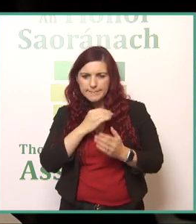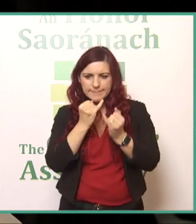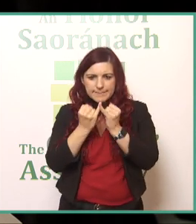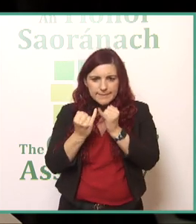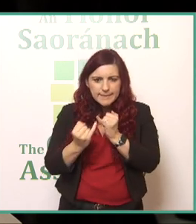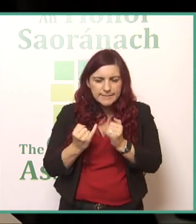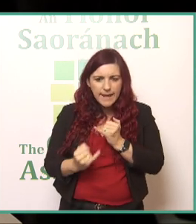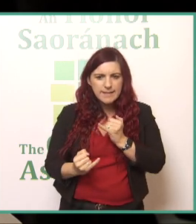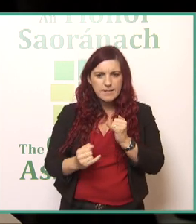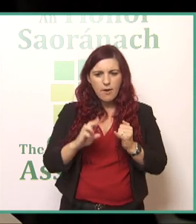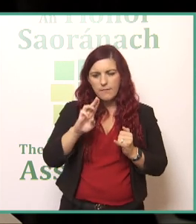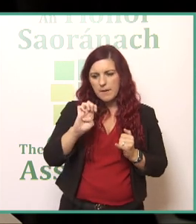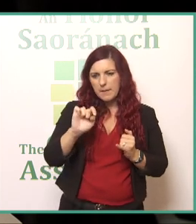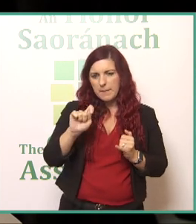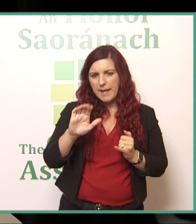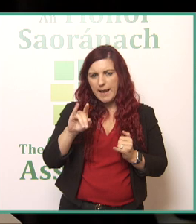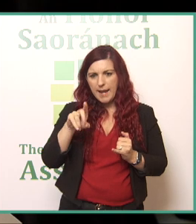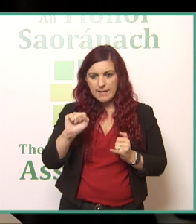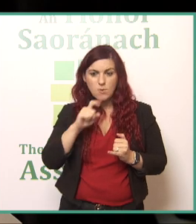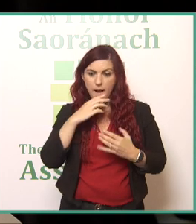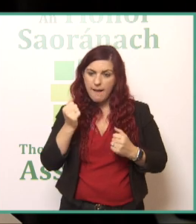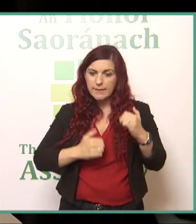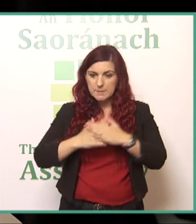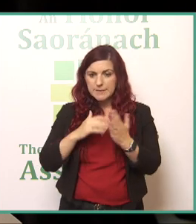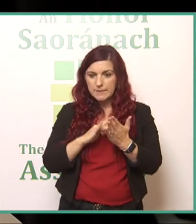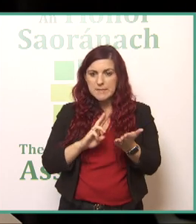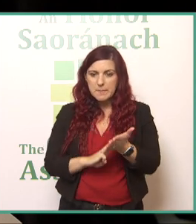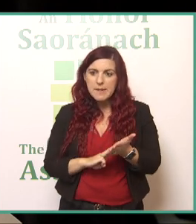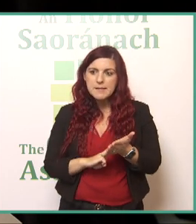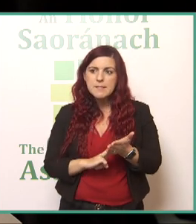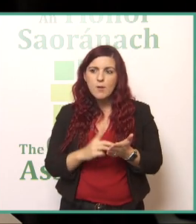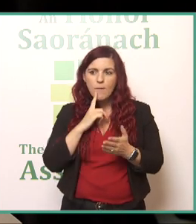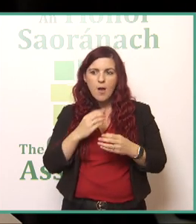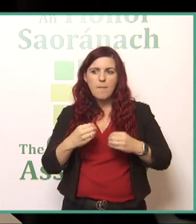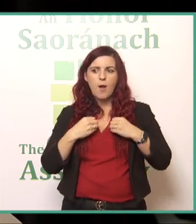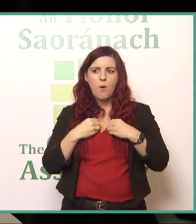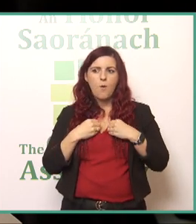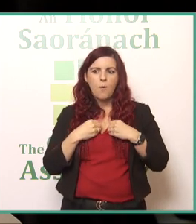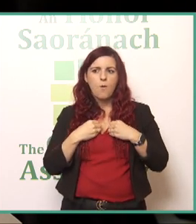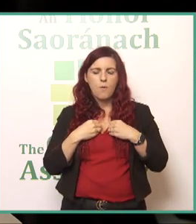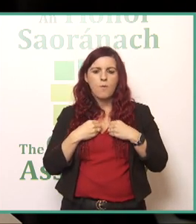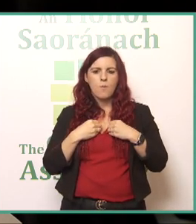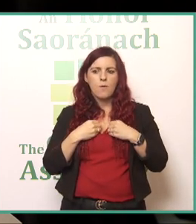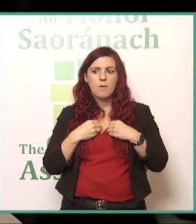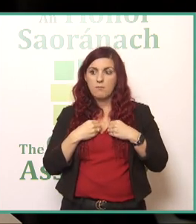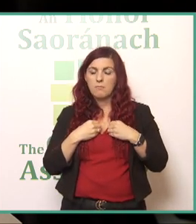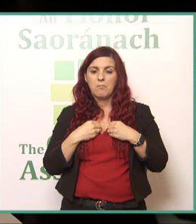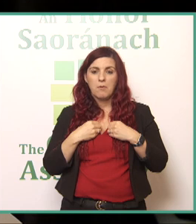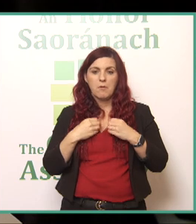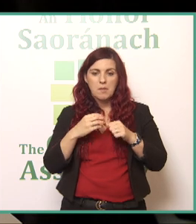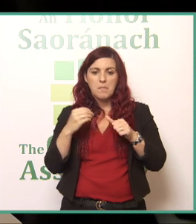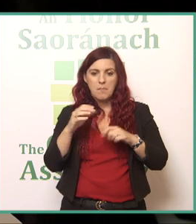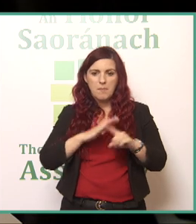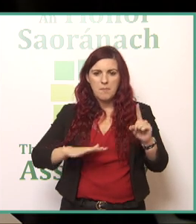of peatlands. I've only got 15 minutes. From my own perspective, I am a